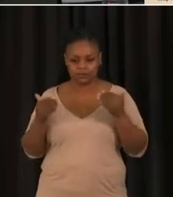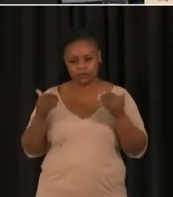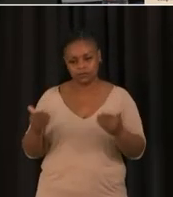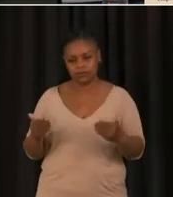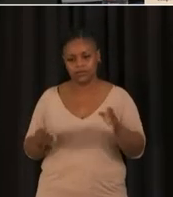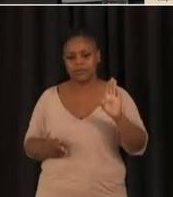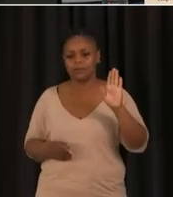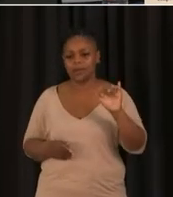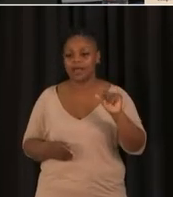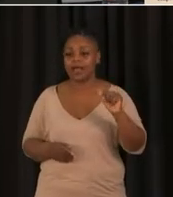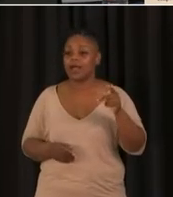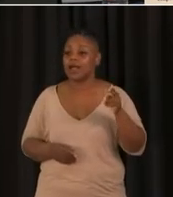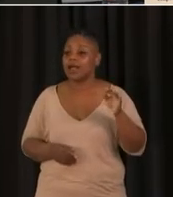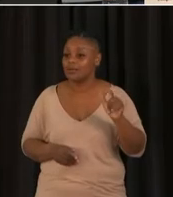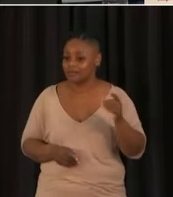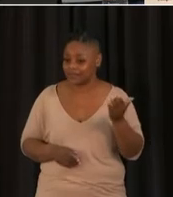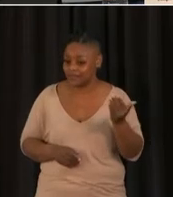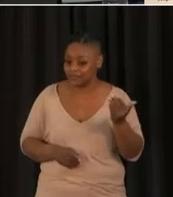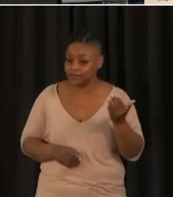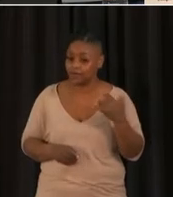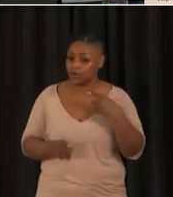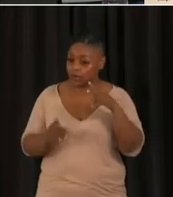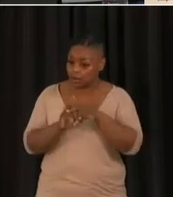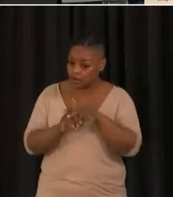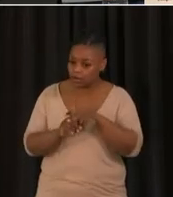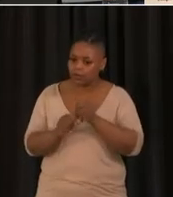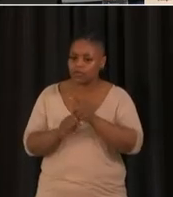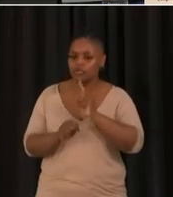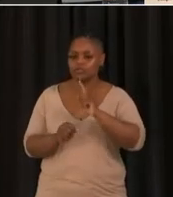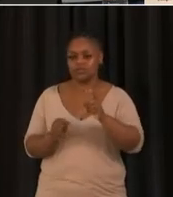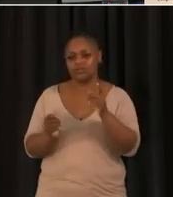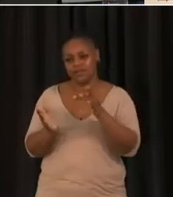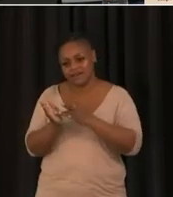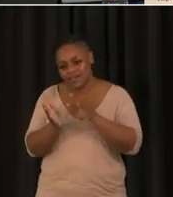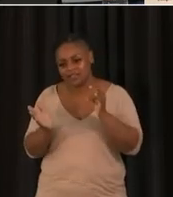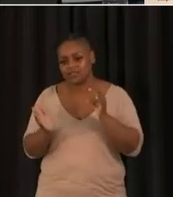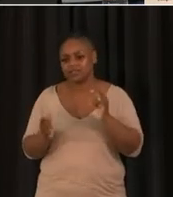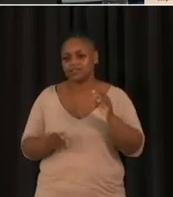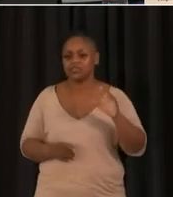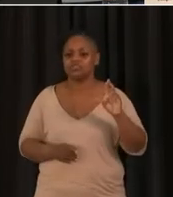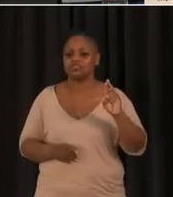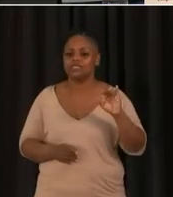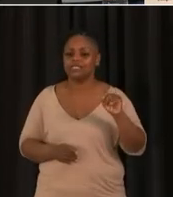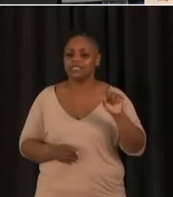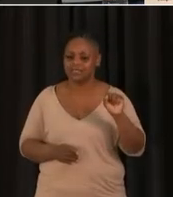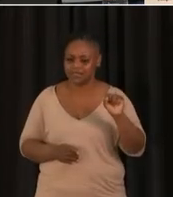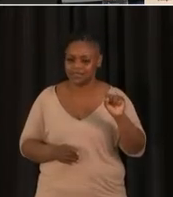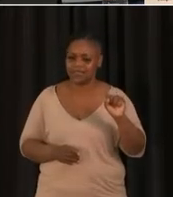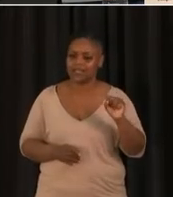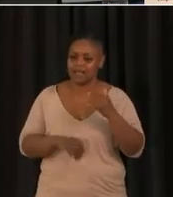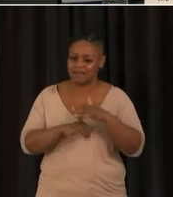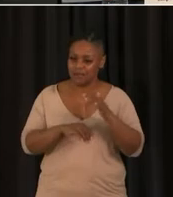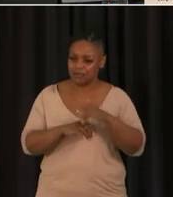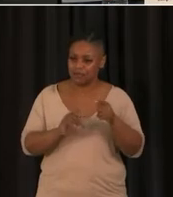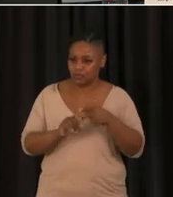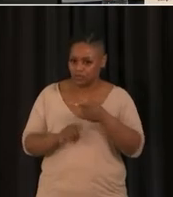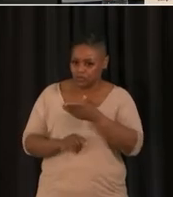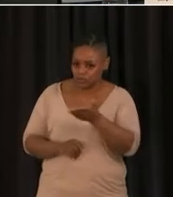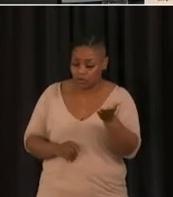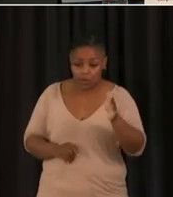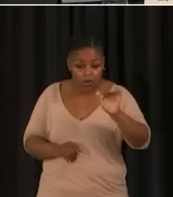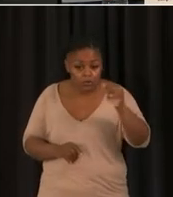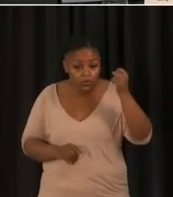agency, excuse me. We've touched on Bank on DC. Additionally, it's tax time. And for